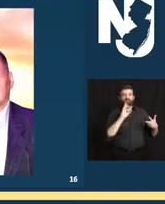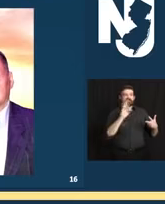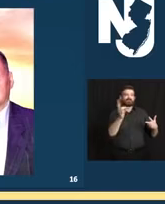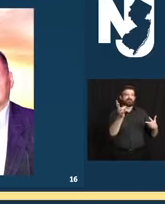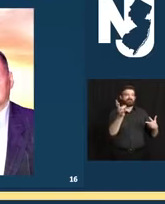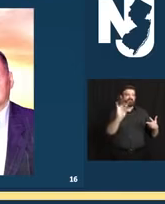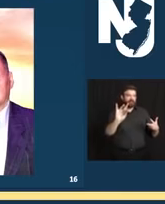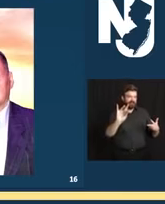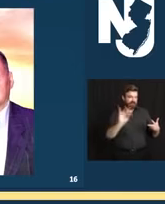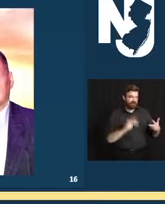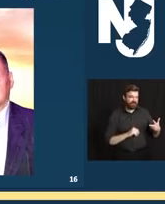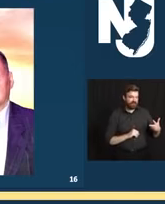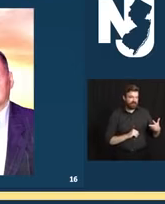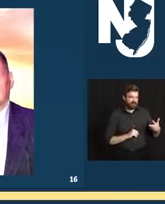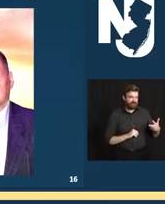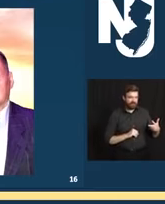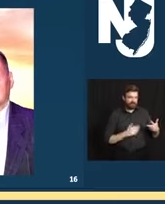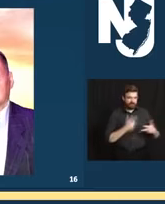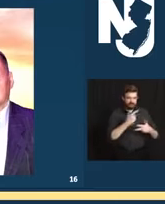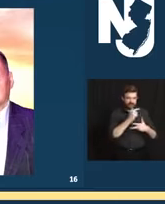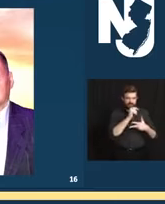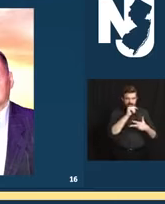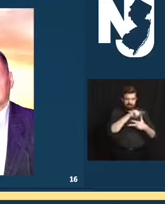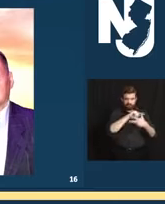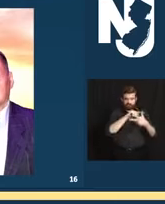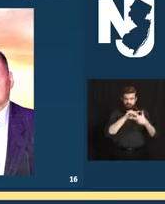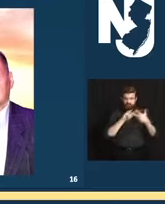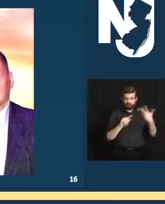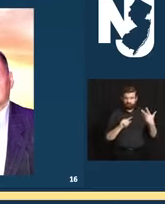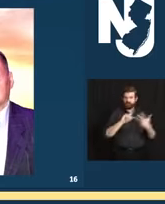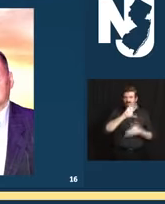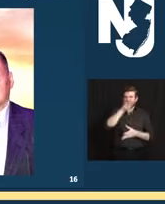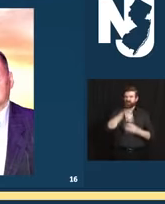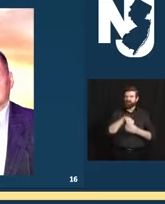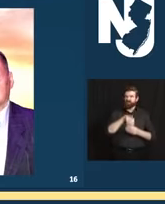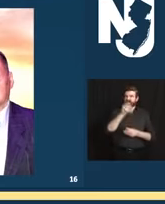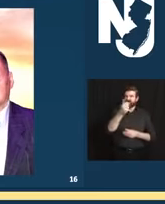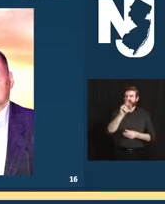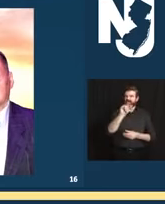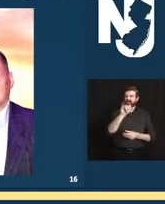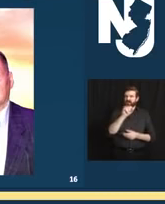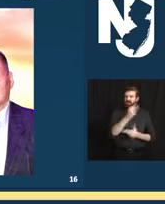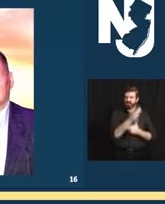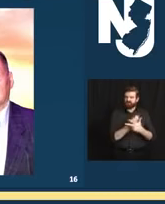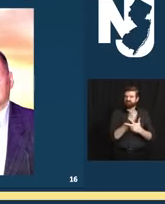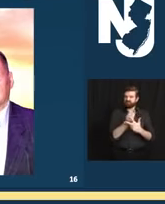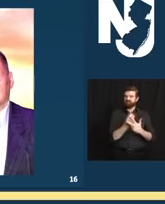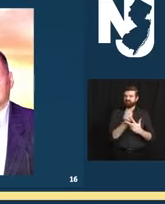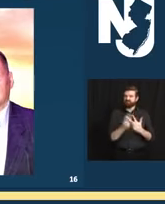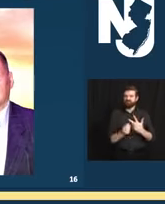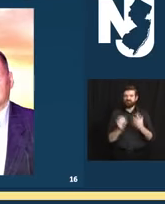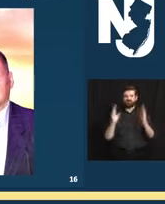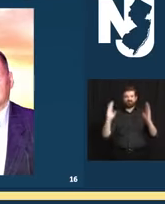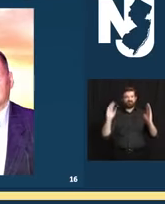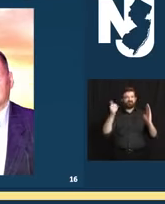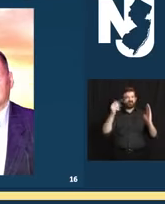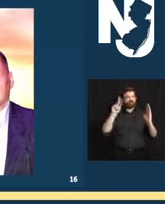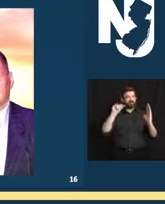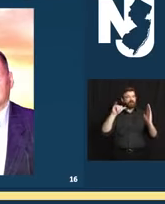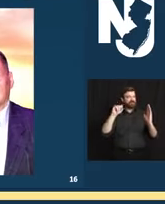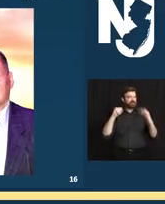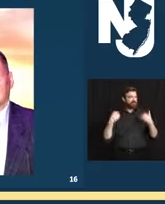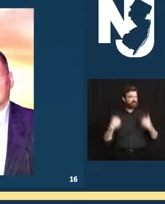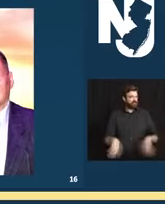10 days of each other. They leave their surviving children and Marcelo's siblings, Rosario,